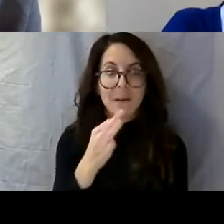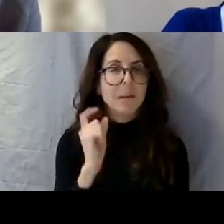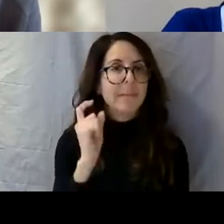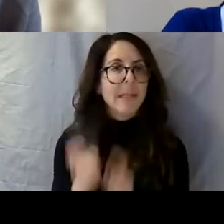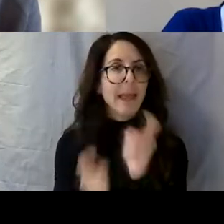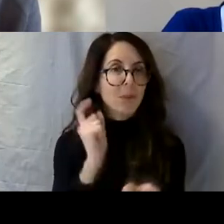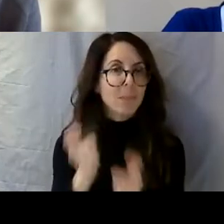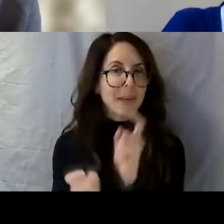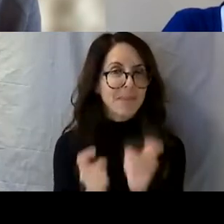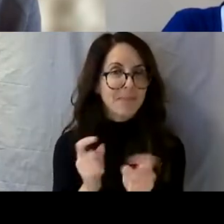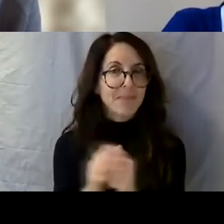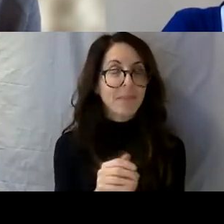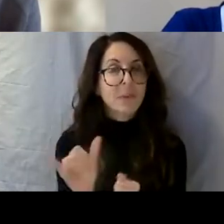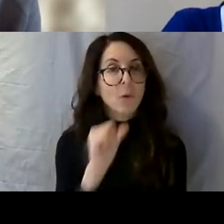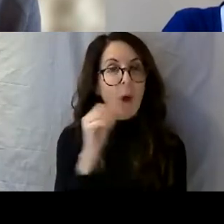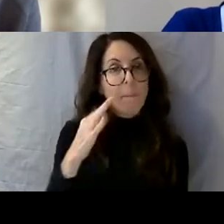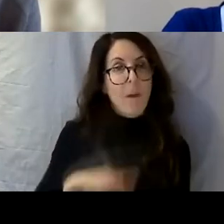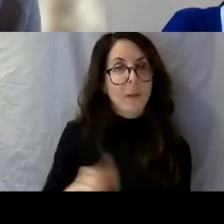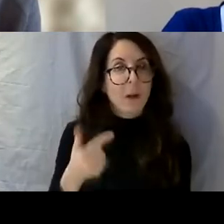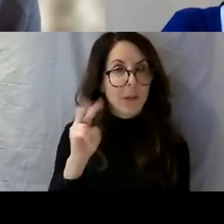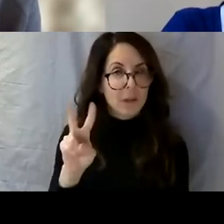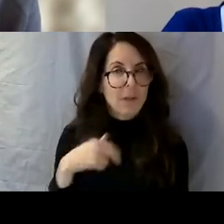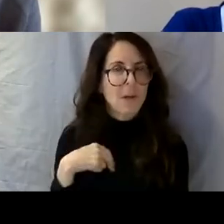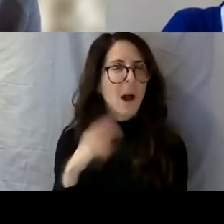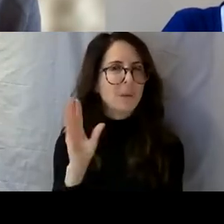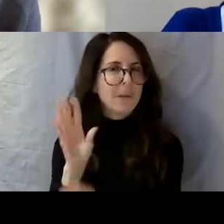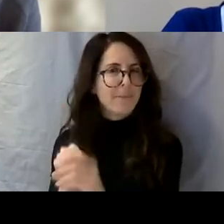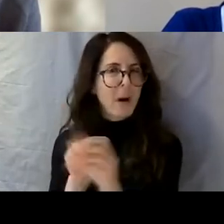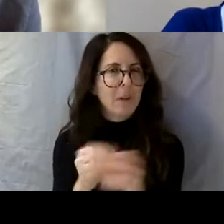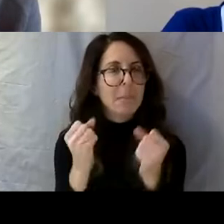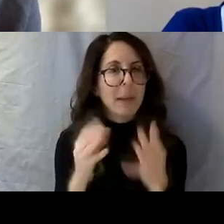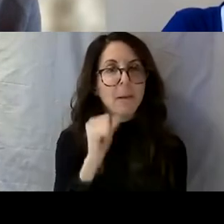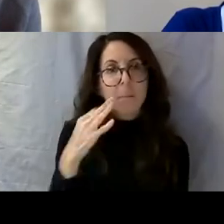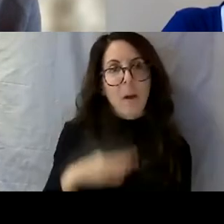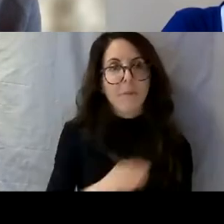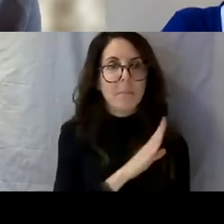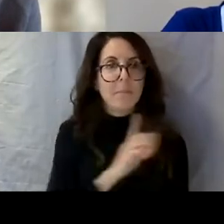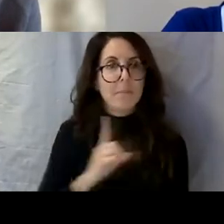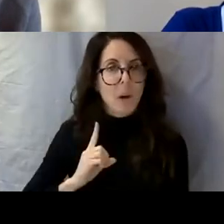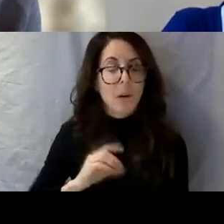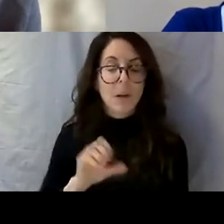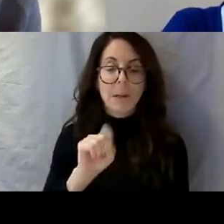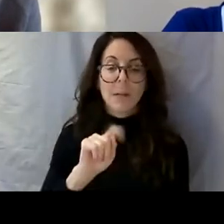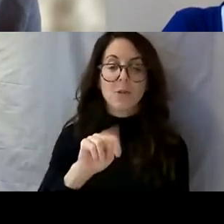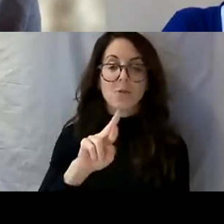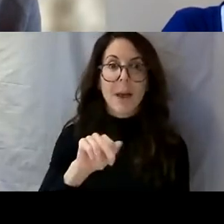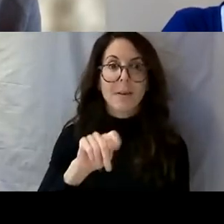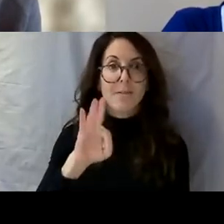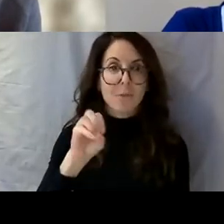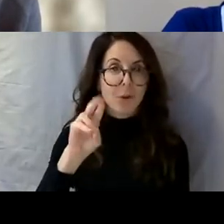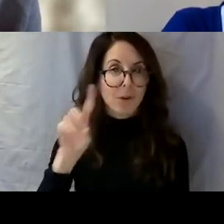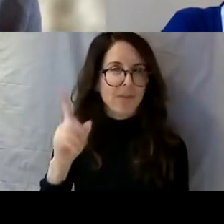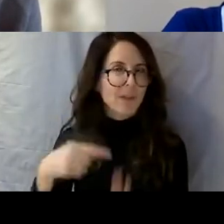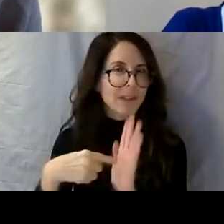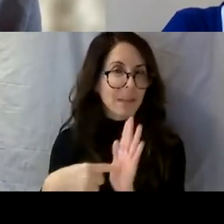philanthropy, also in nonprofit governance. I've sat on many nonprofit boards, Stratford being one of them.